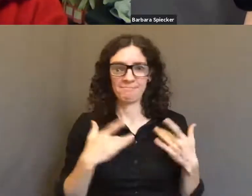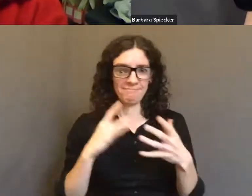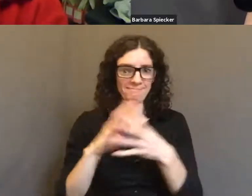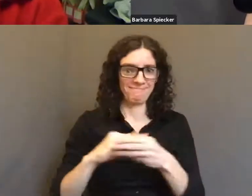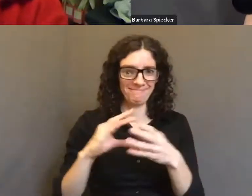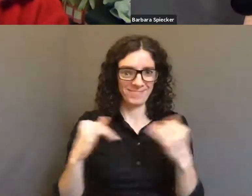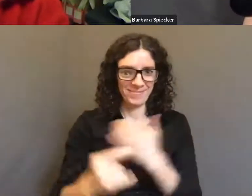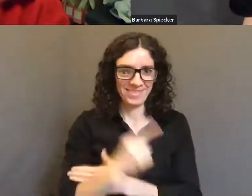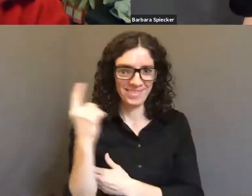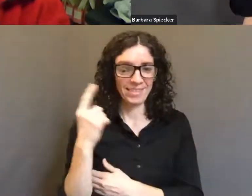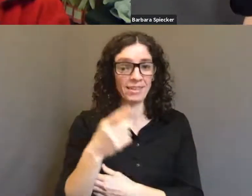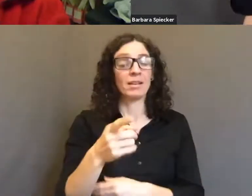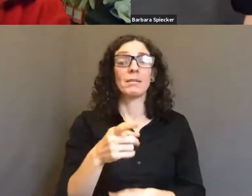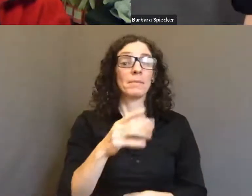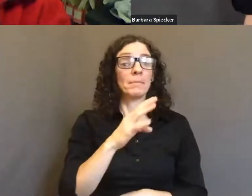us from